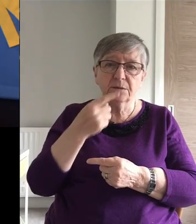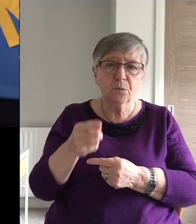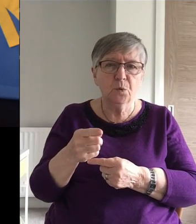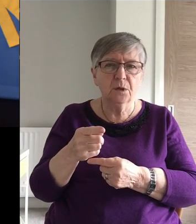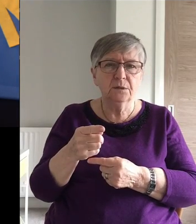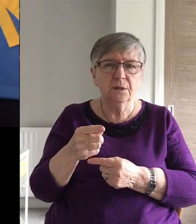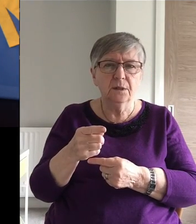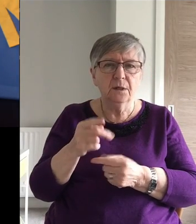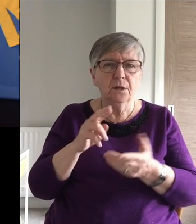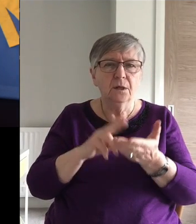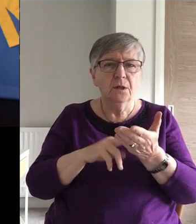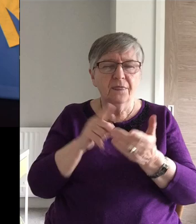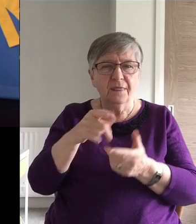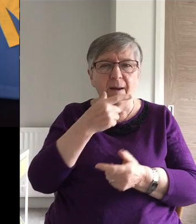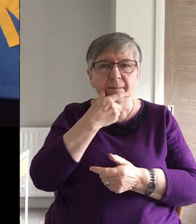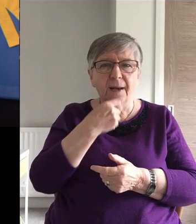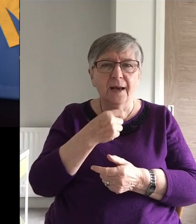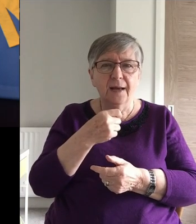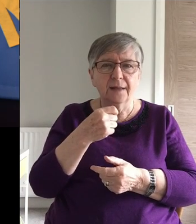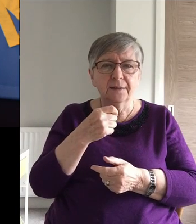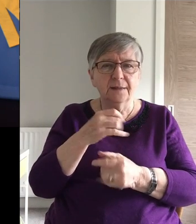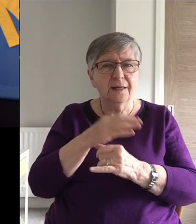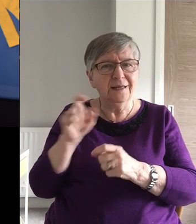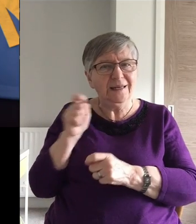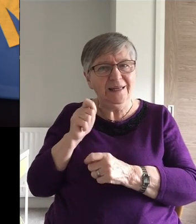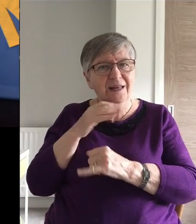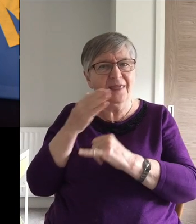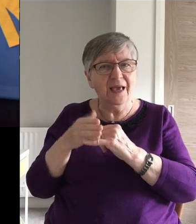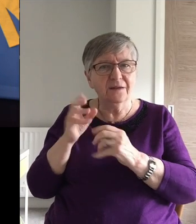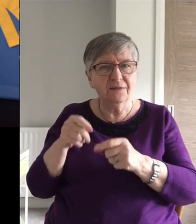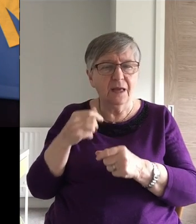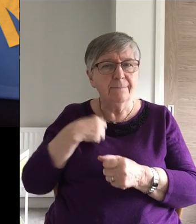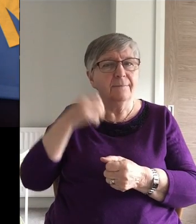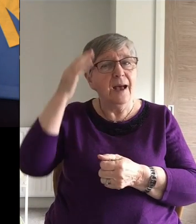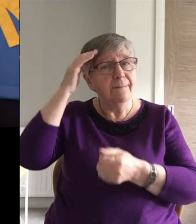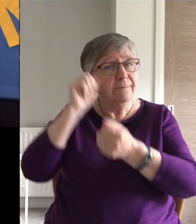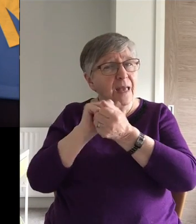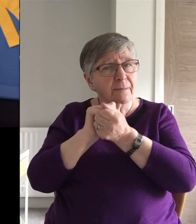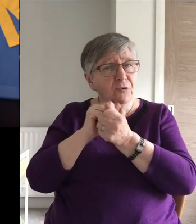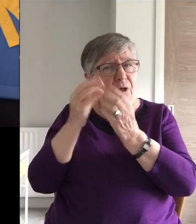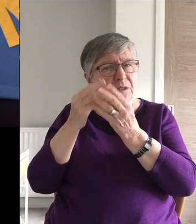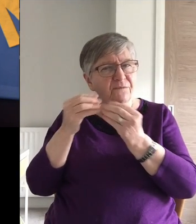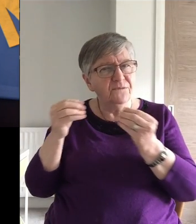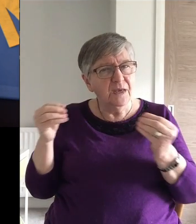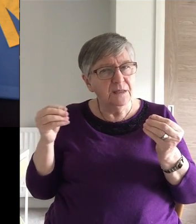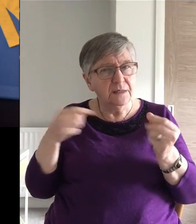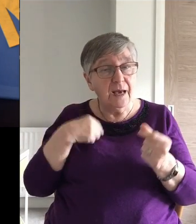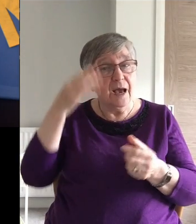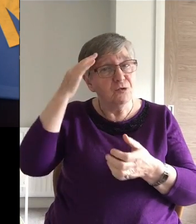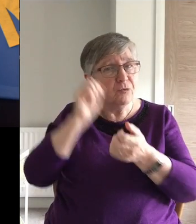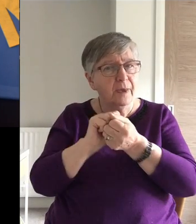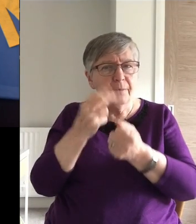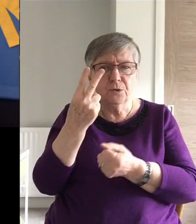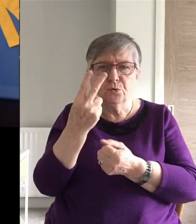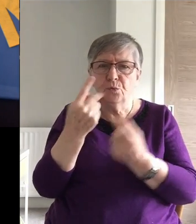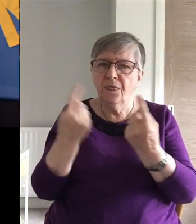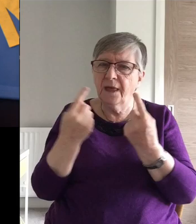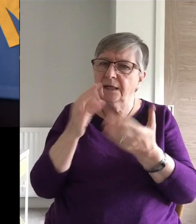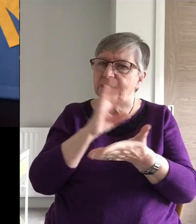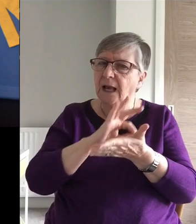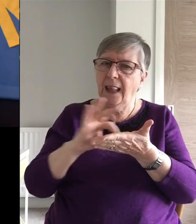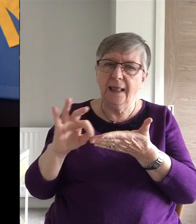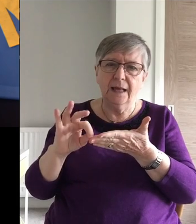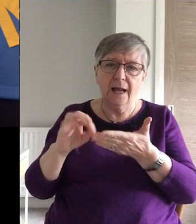Grace. Newton, towards the end of his life, said, although my memory is fading, I remember two things very